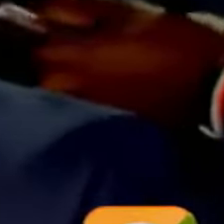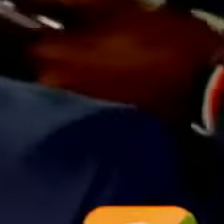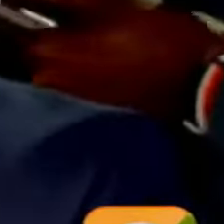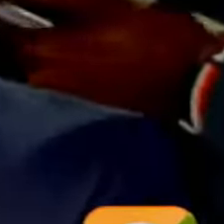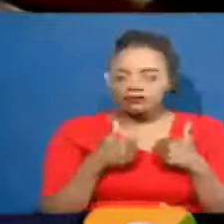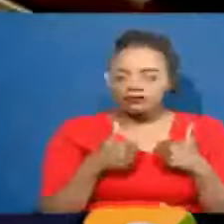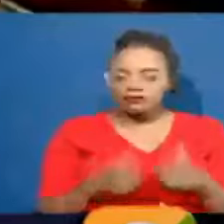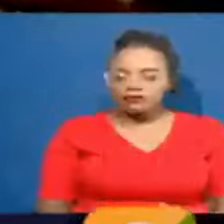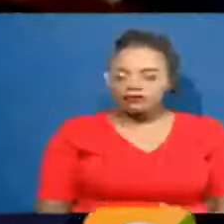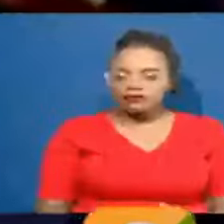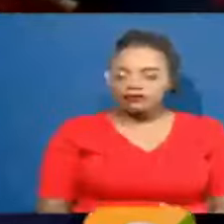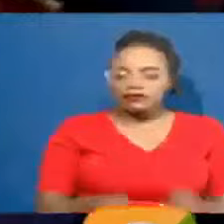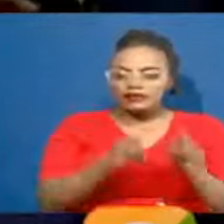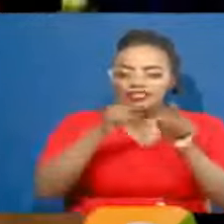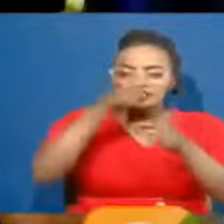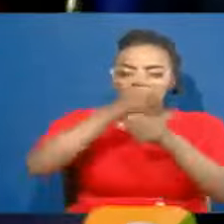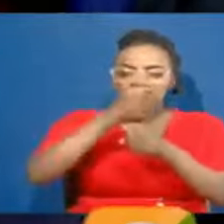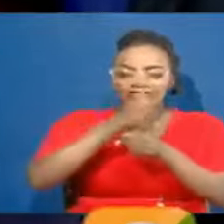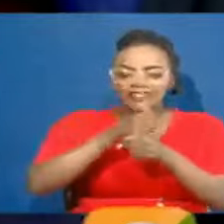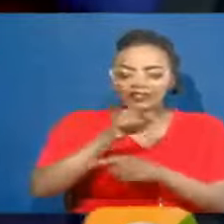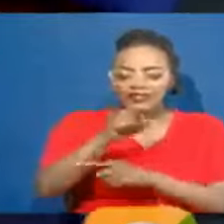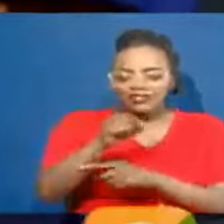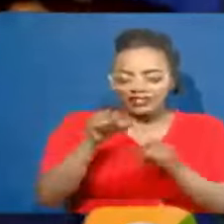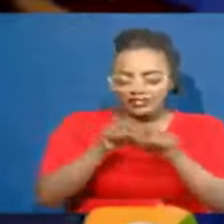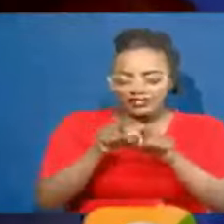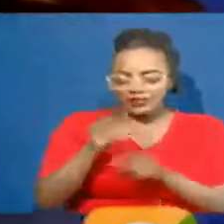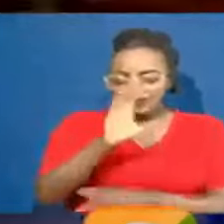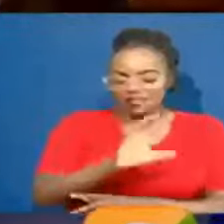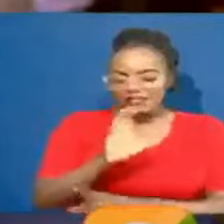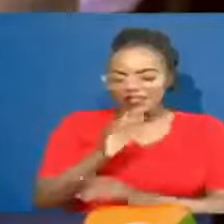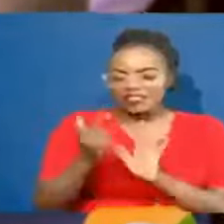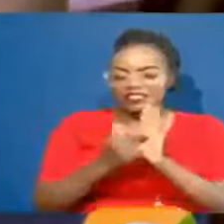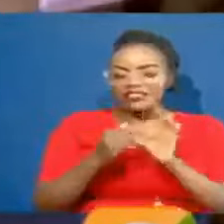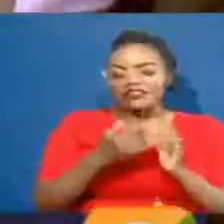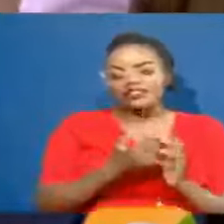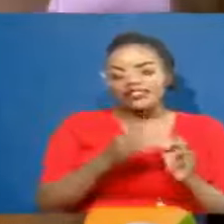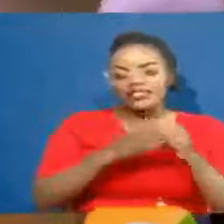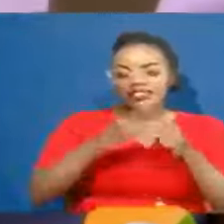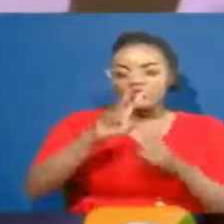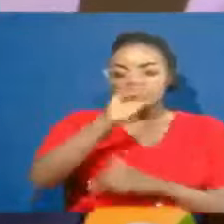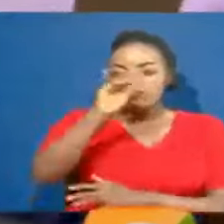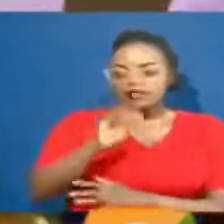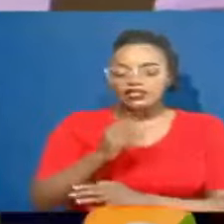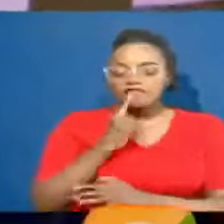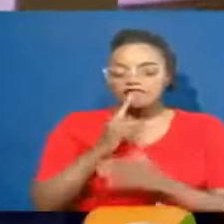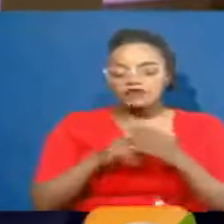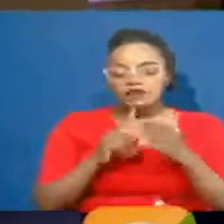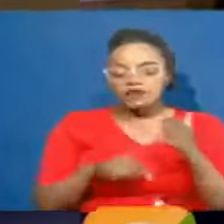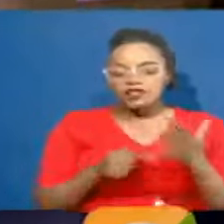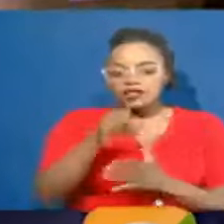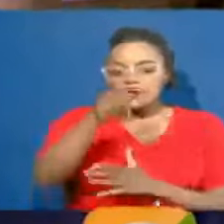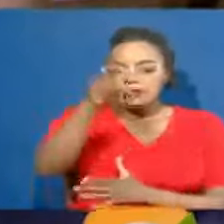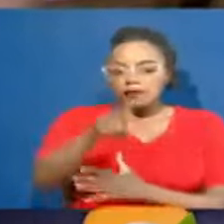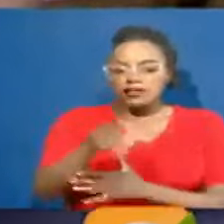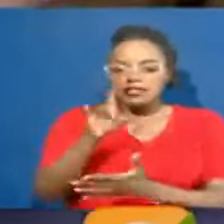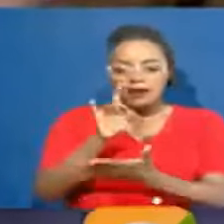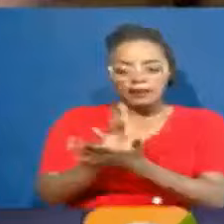they showed us, you must do this. My constituency showed me 92% had told me, you must